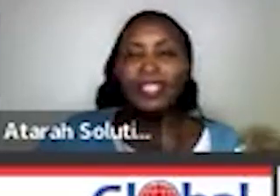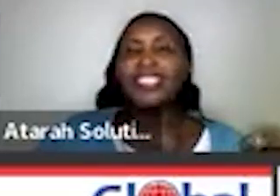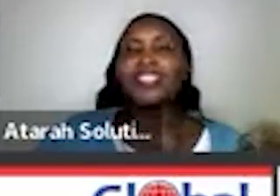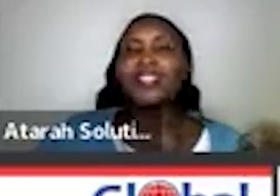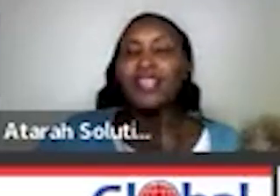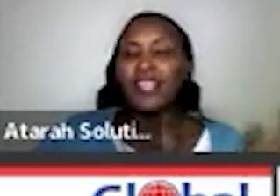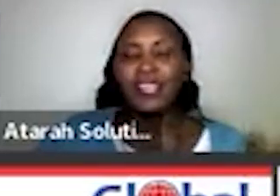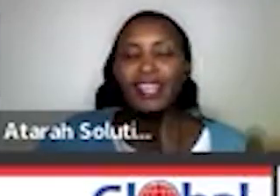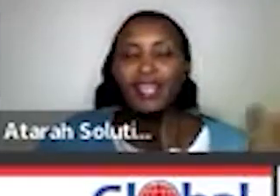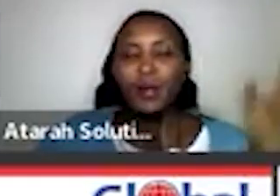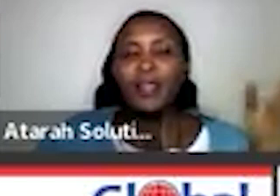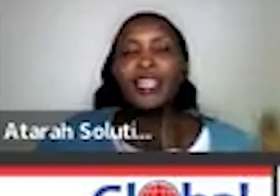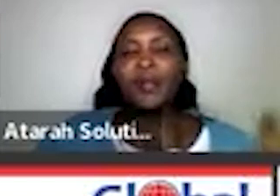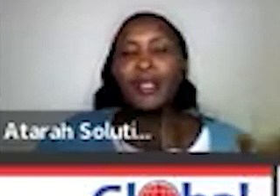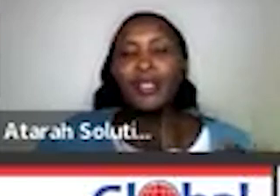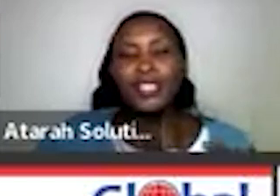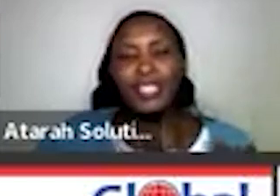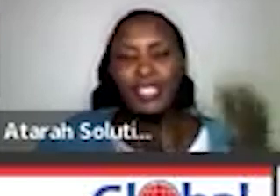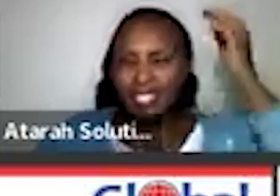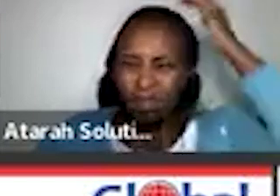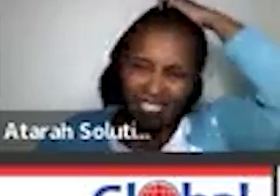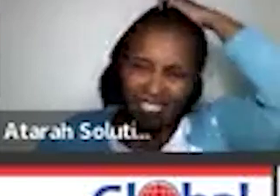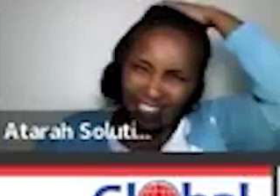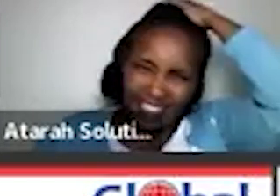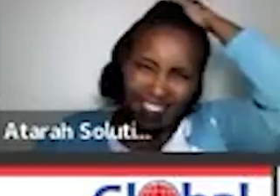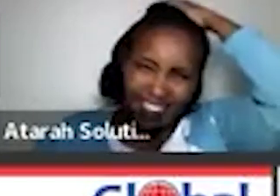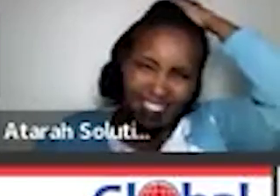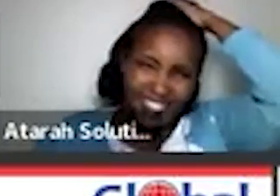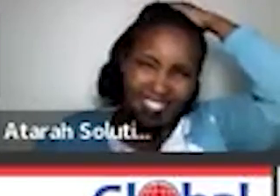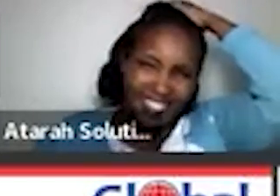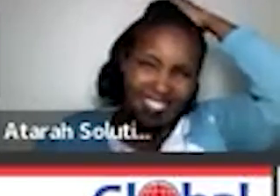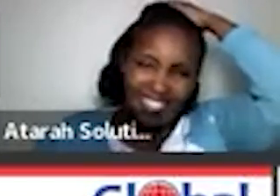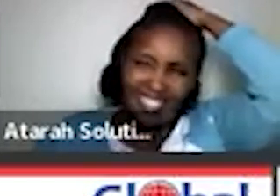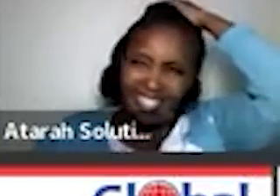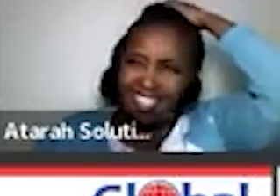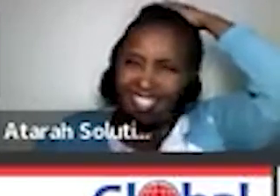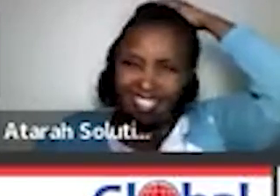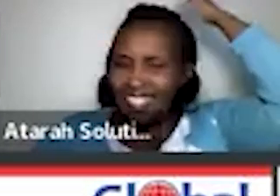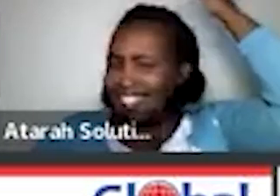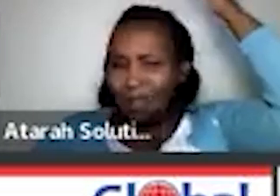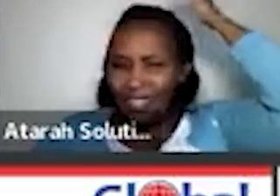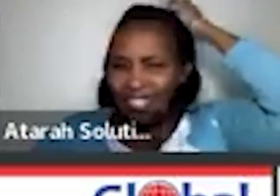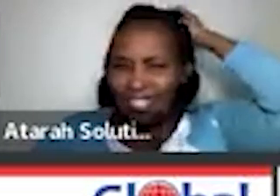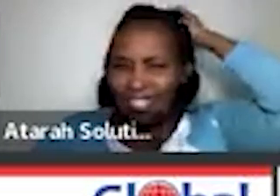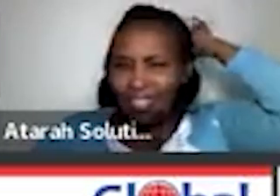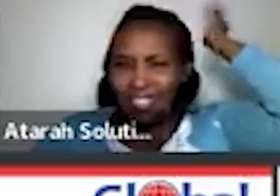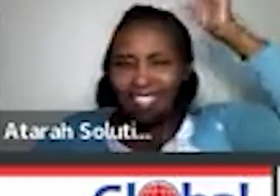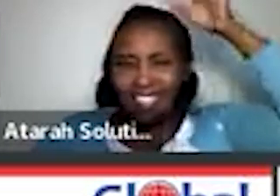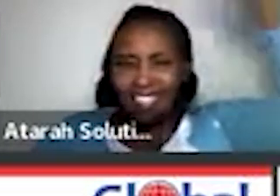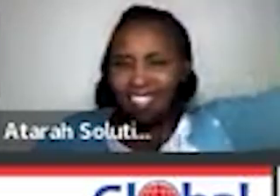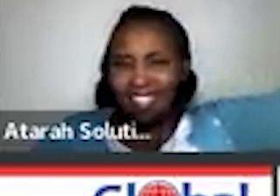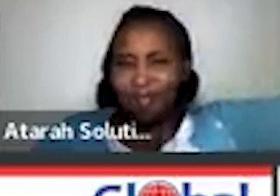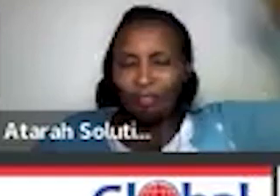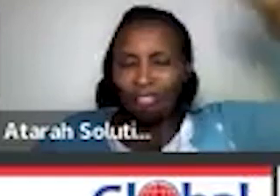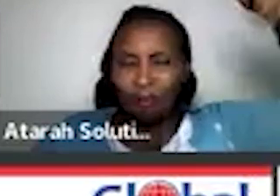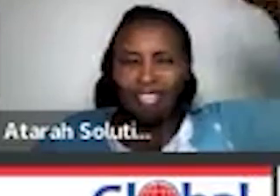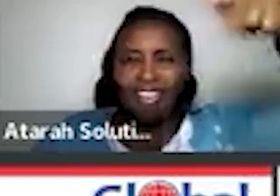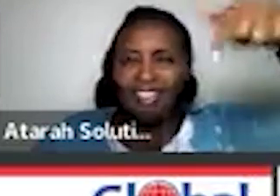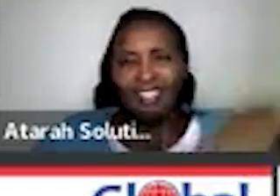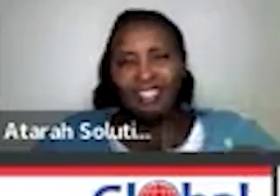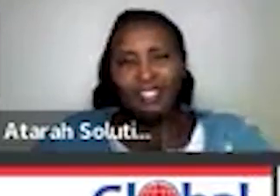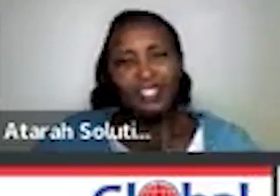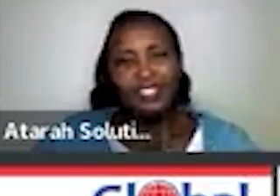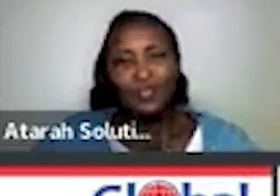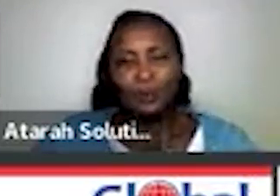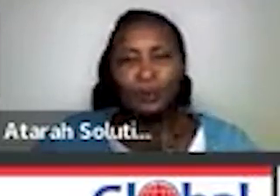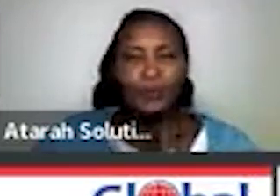somebody has committed 1 million shillings and you're like, And no, they are not in the golf club. They are